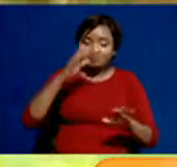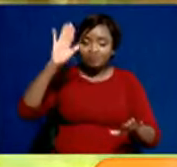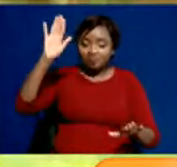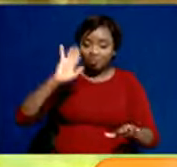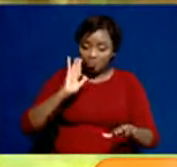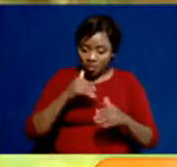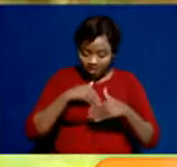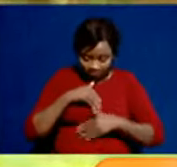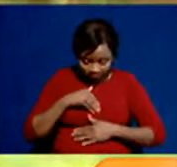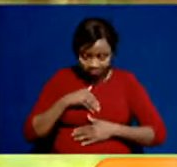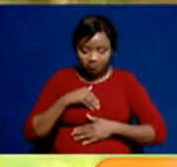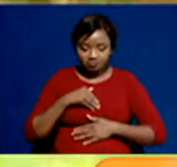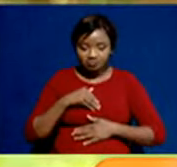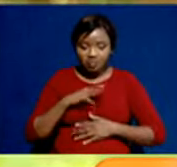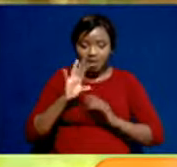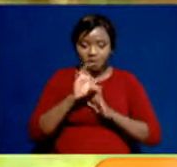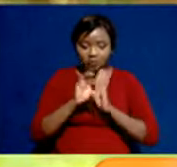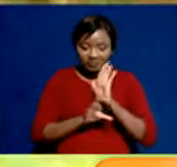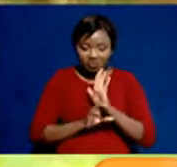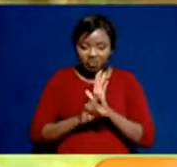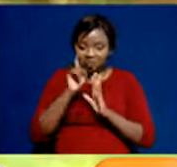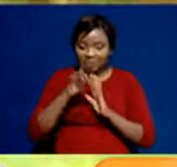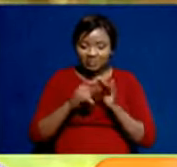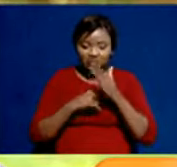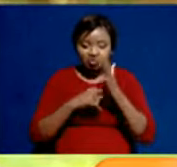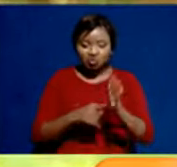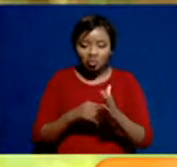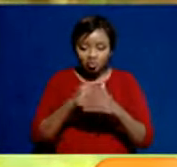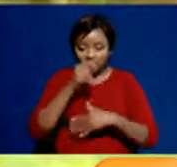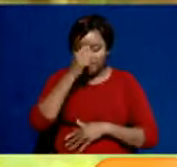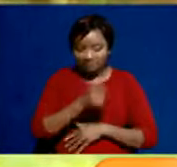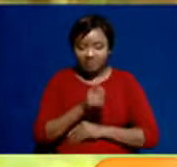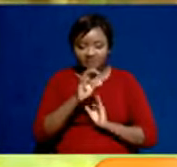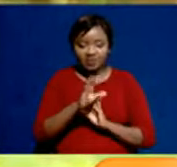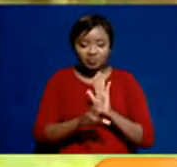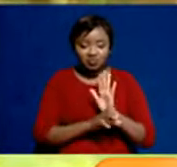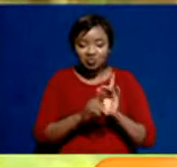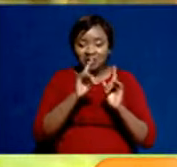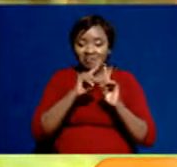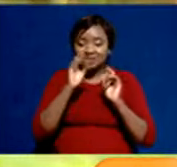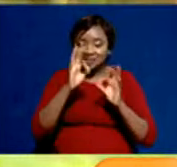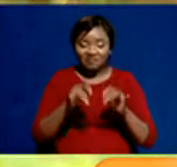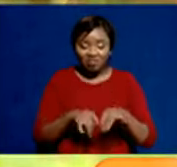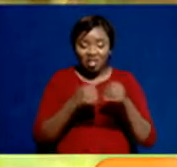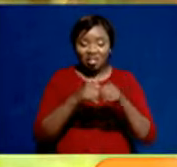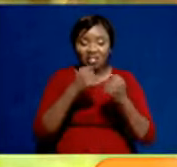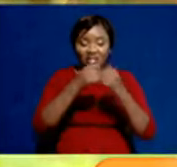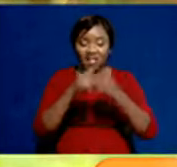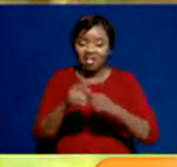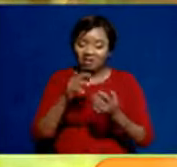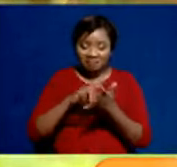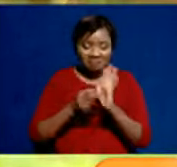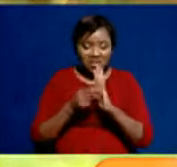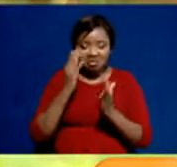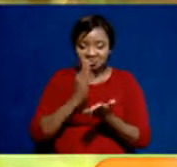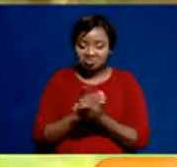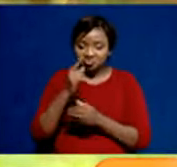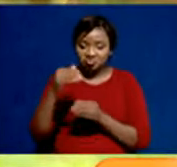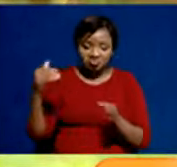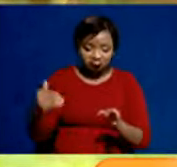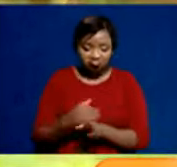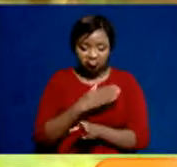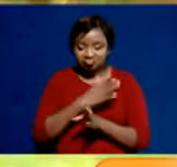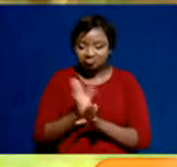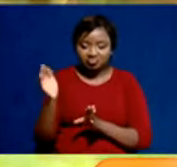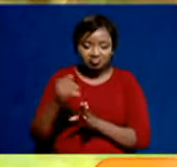constitution processes and the law, that is a rogue regime, for sure. When you show contempt